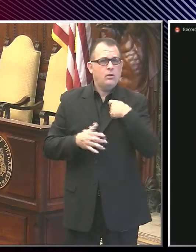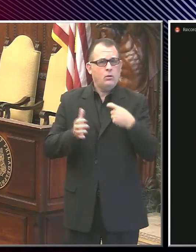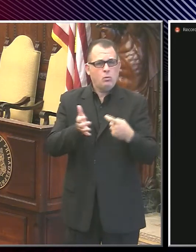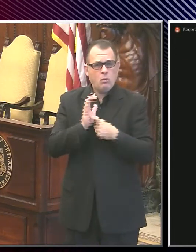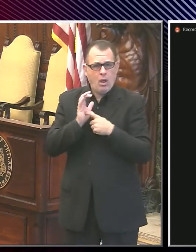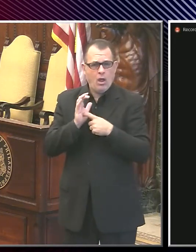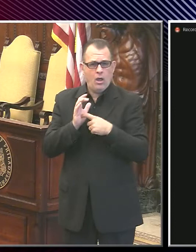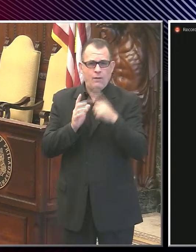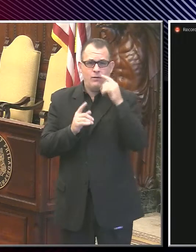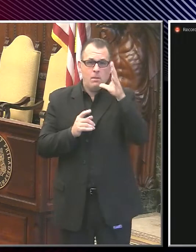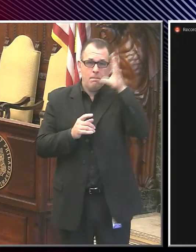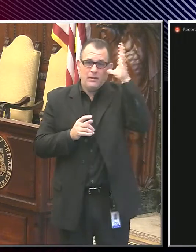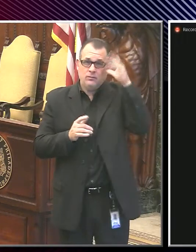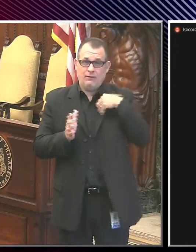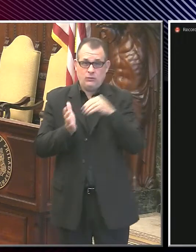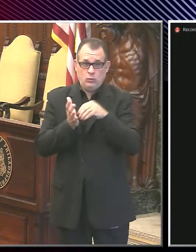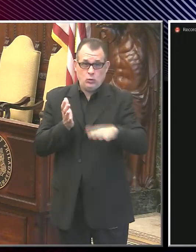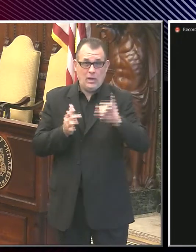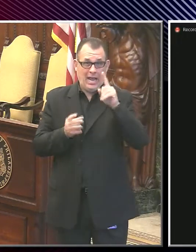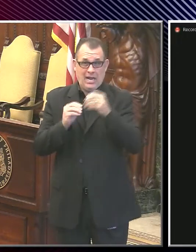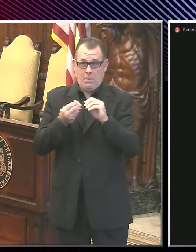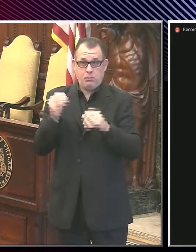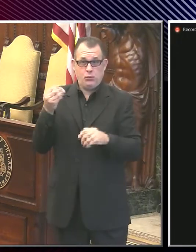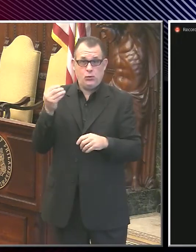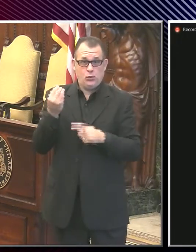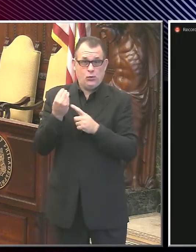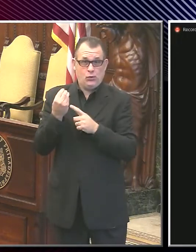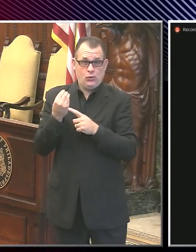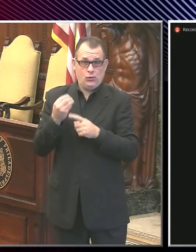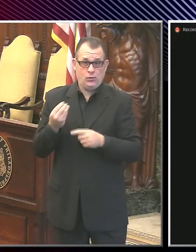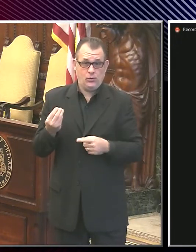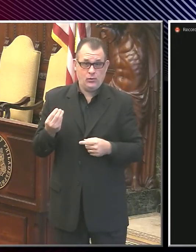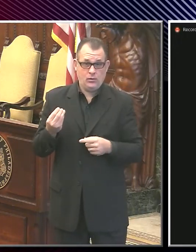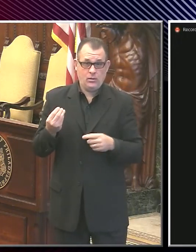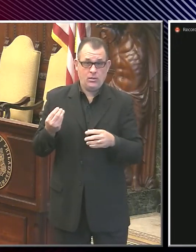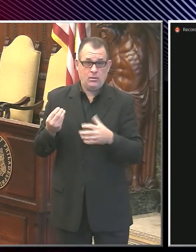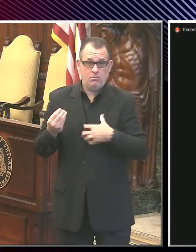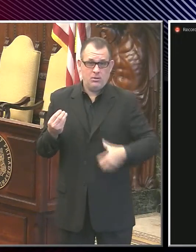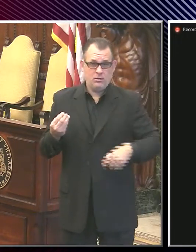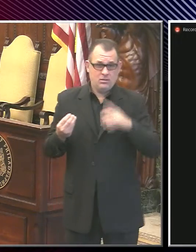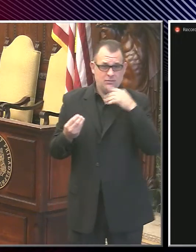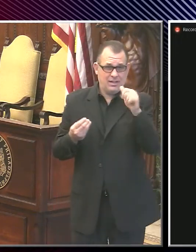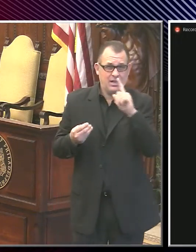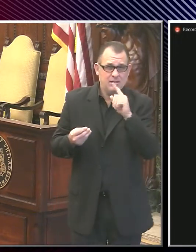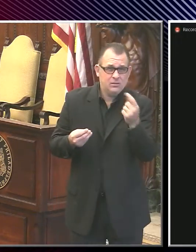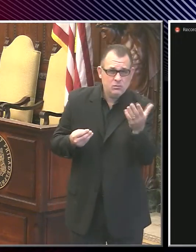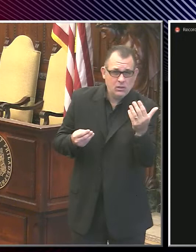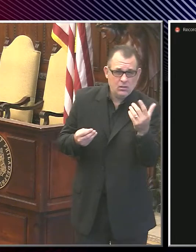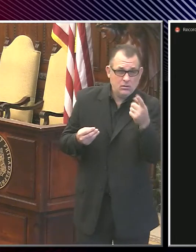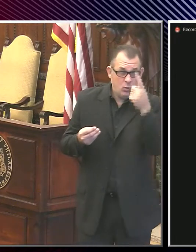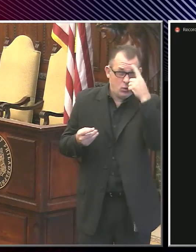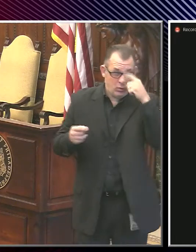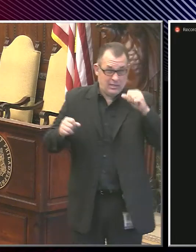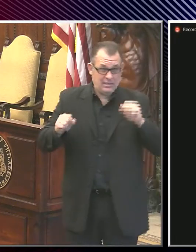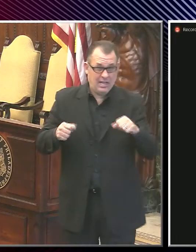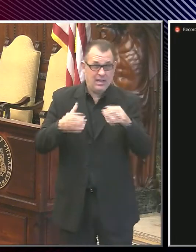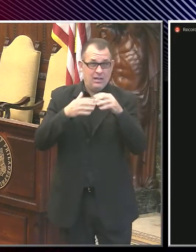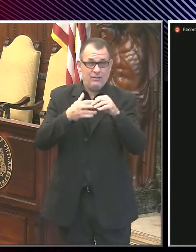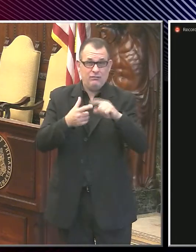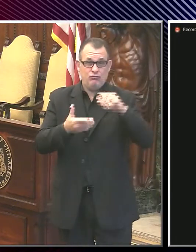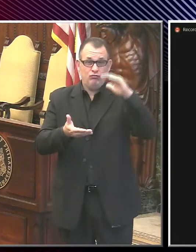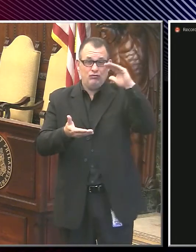to have student ID numbers. Mayor Kenny, anybody, do you think this is going to just lead to fewer